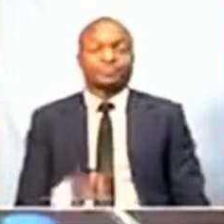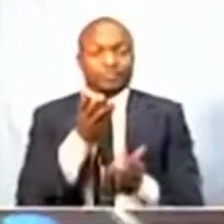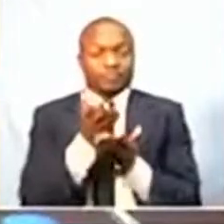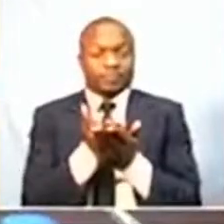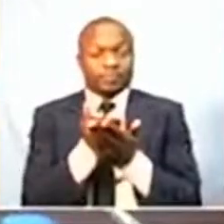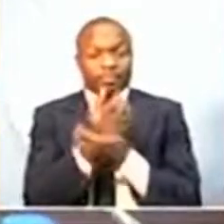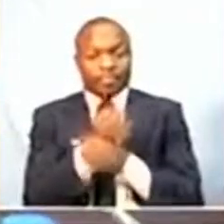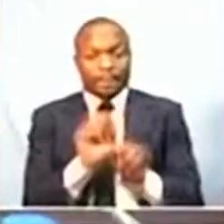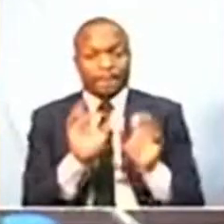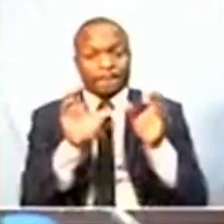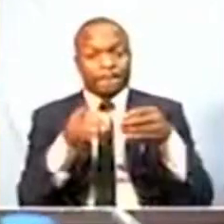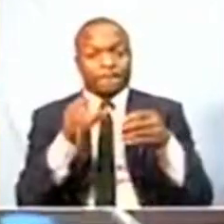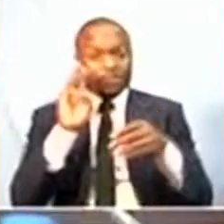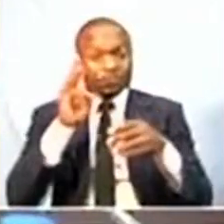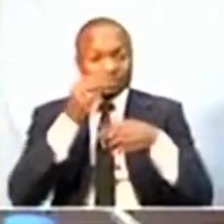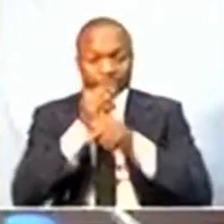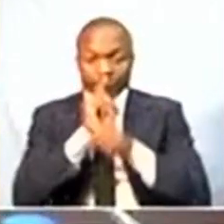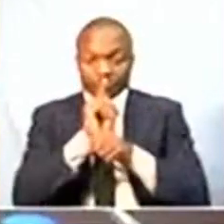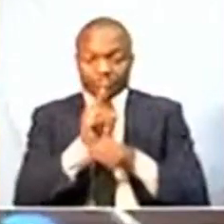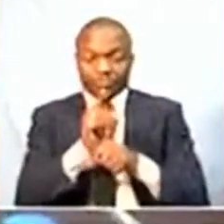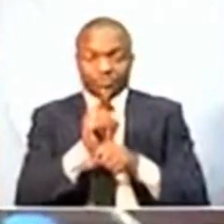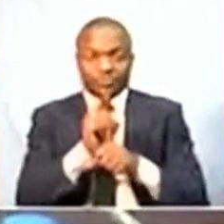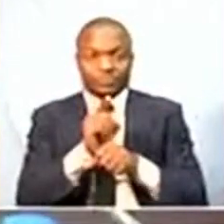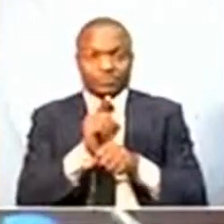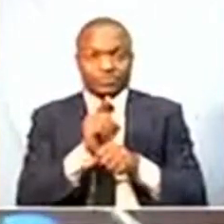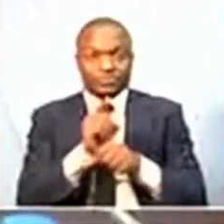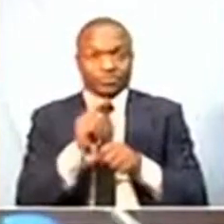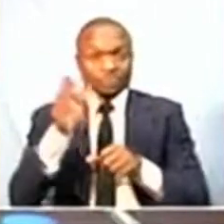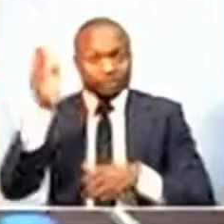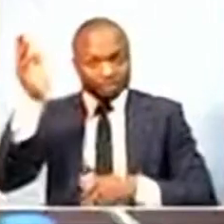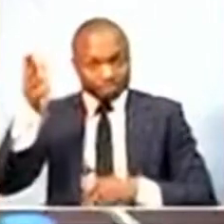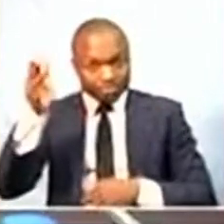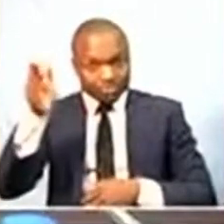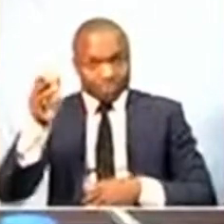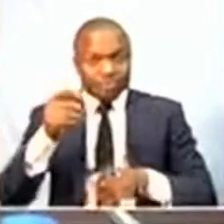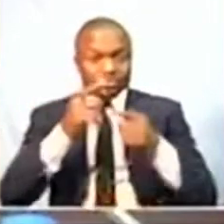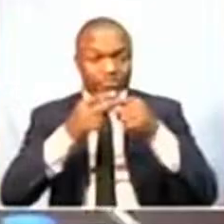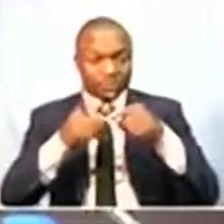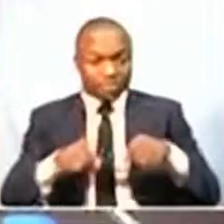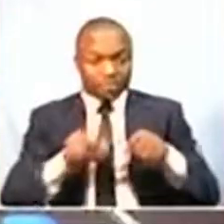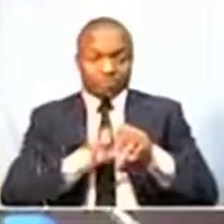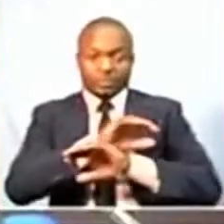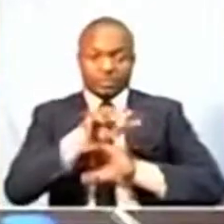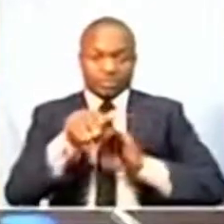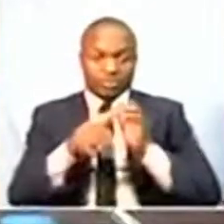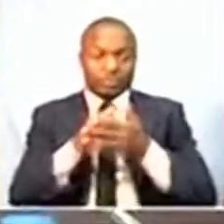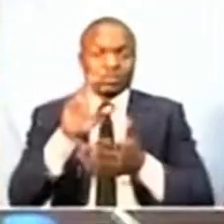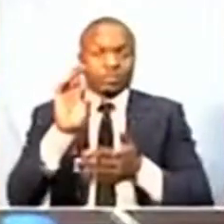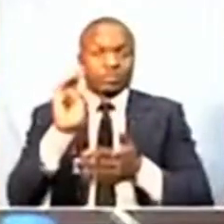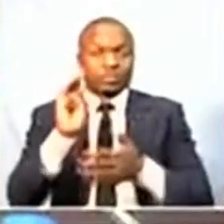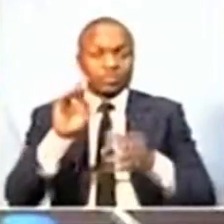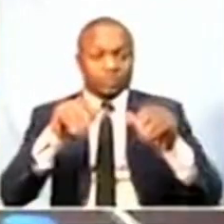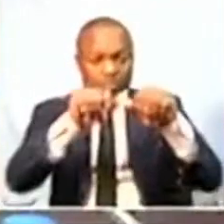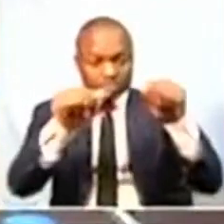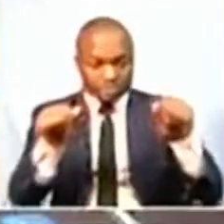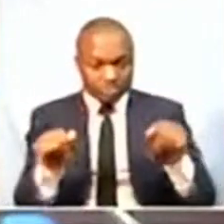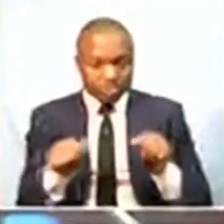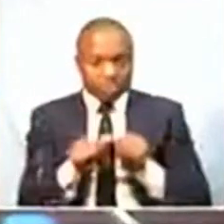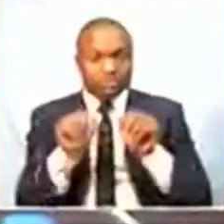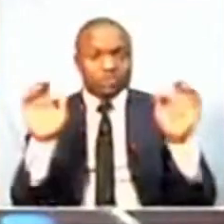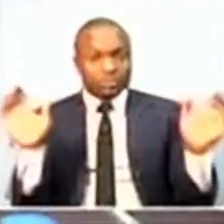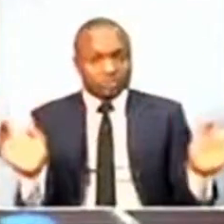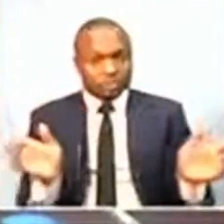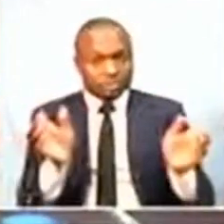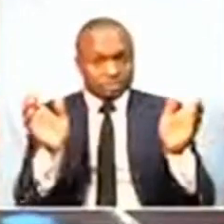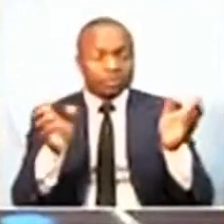measure, Chair, Council is ensuring that the sensitization are conducted in all the 17 wards in order to encourage more